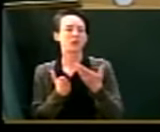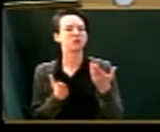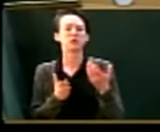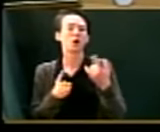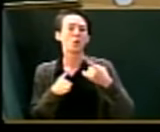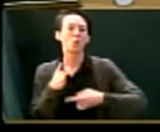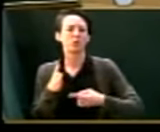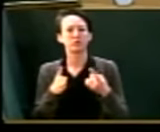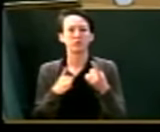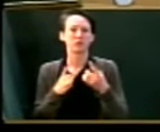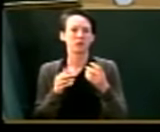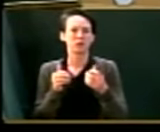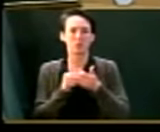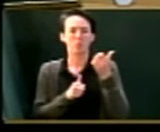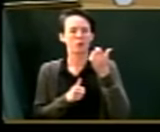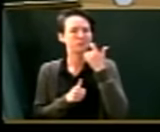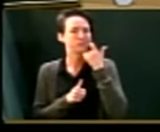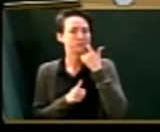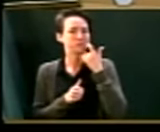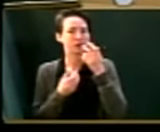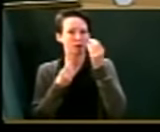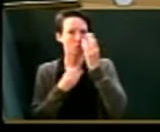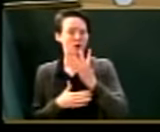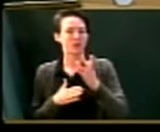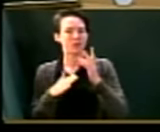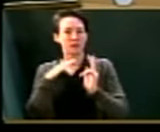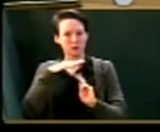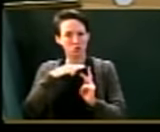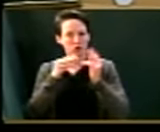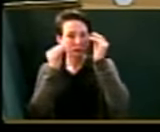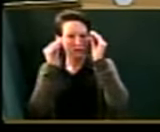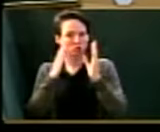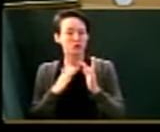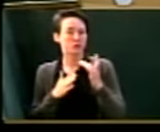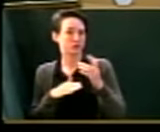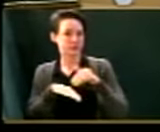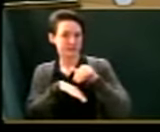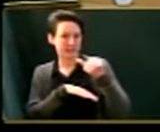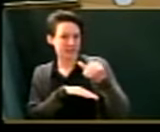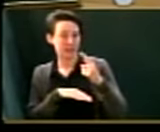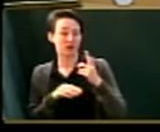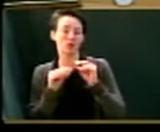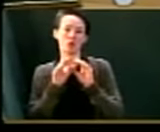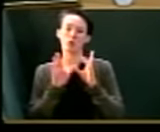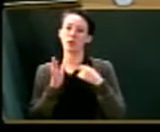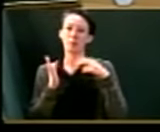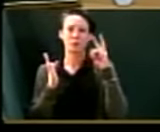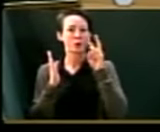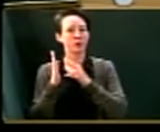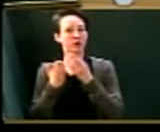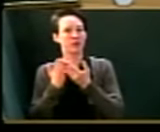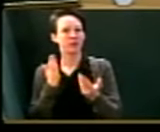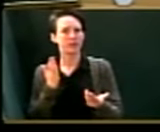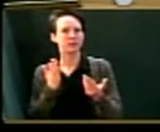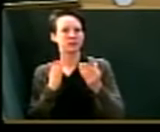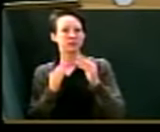most recent information that our kindergarten teachers have even been sent? Because clearly I'm looking at things here